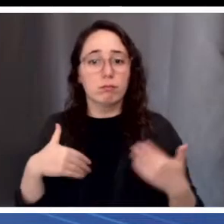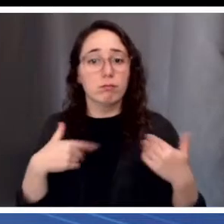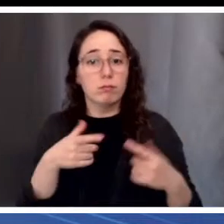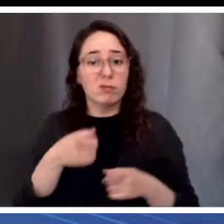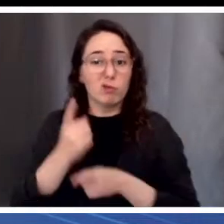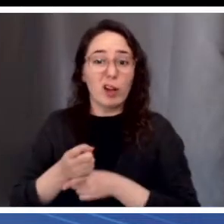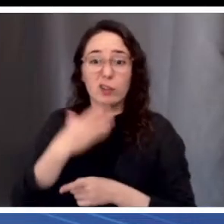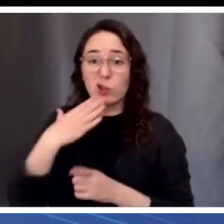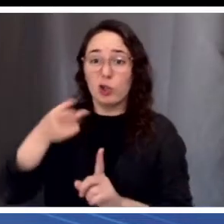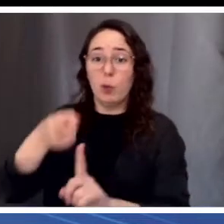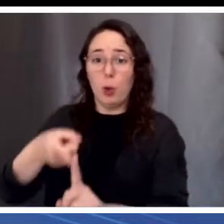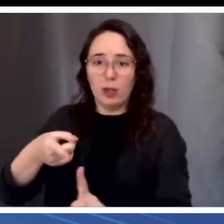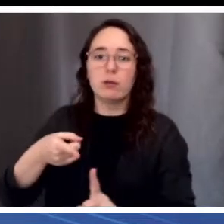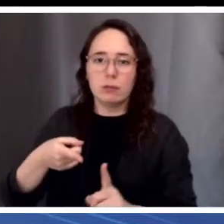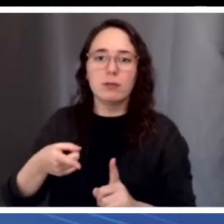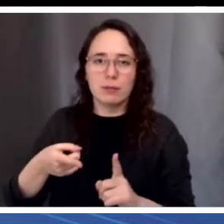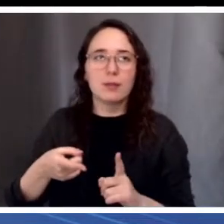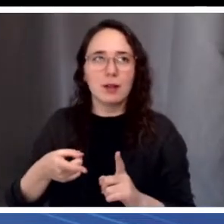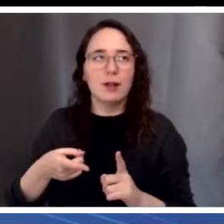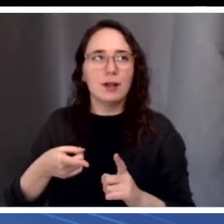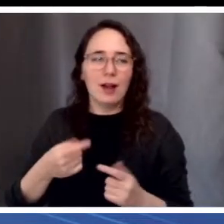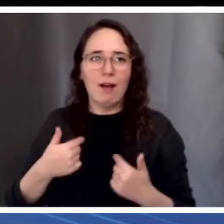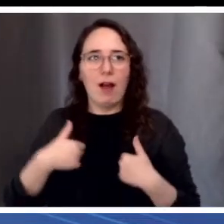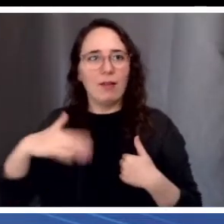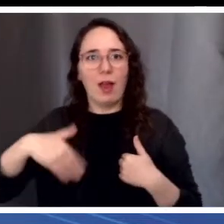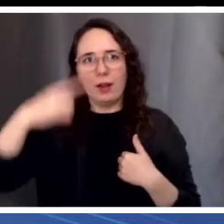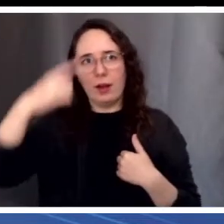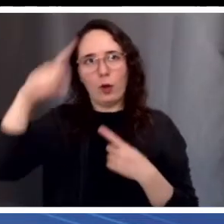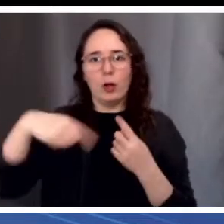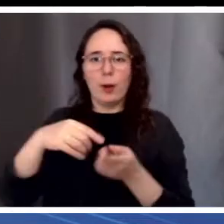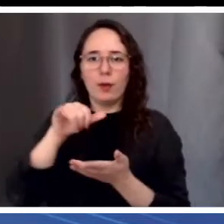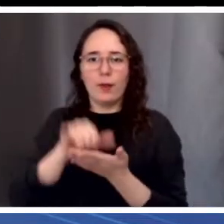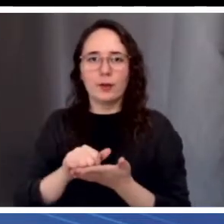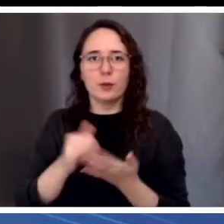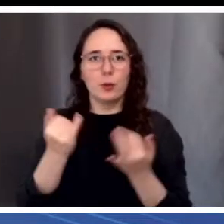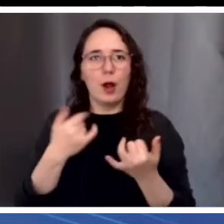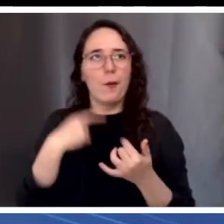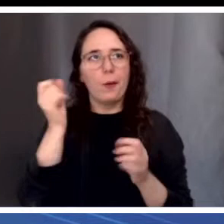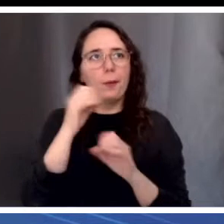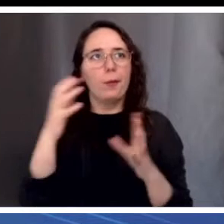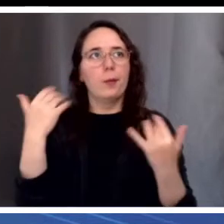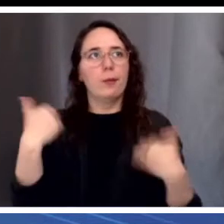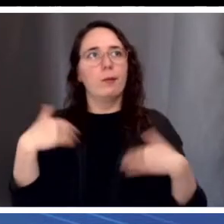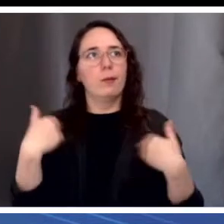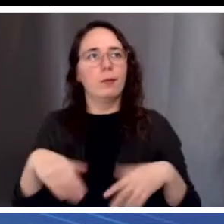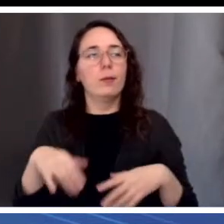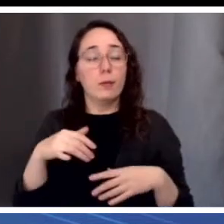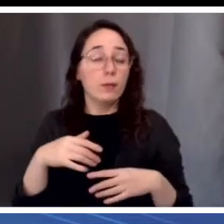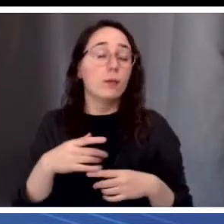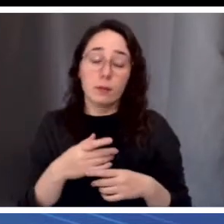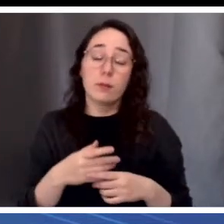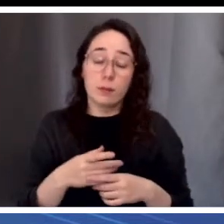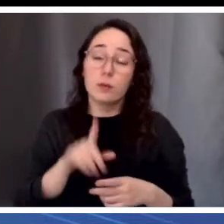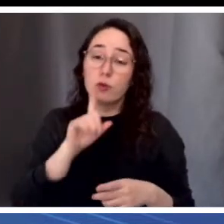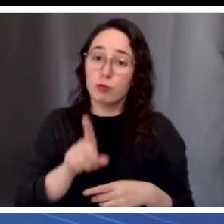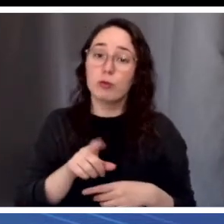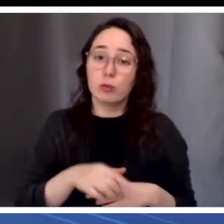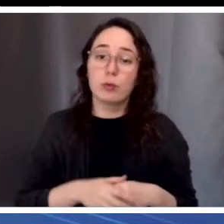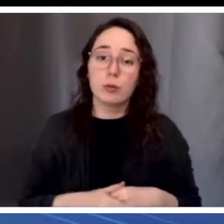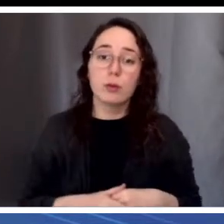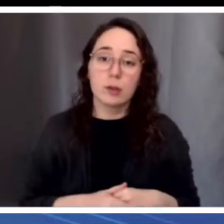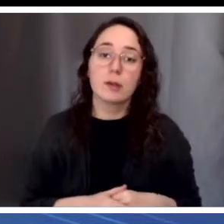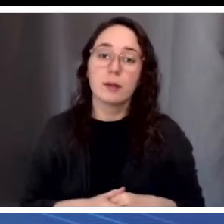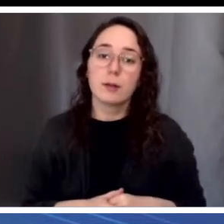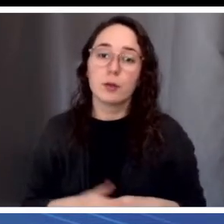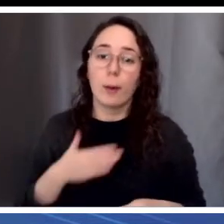bringing that up, it takes my mind into a lot of different places that I haven't really deeply considered yet myself. So really, really great to bring that